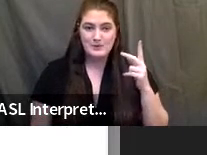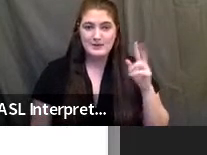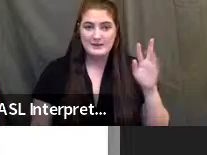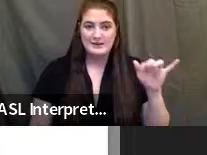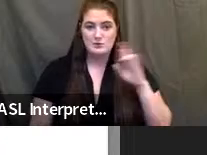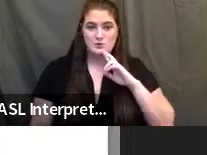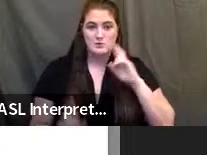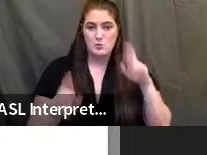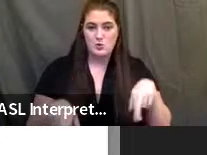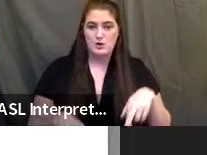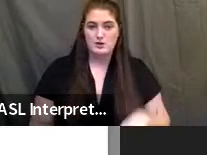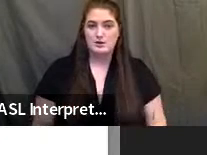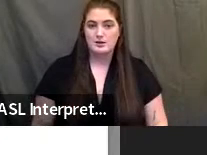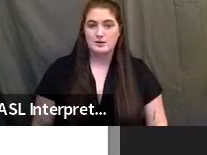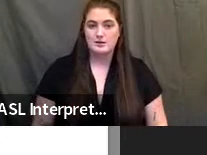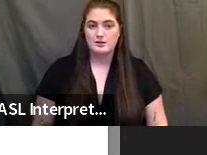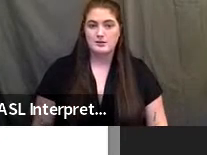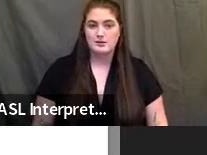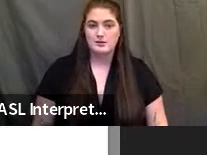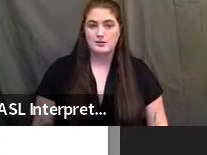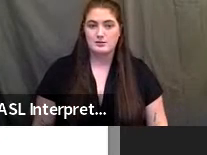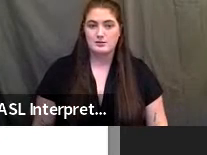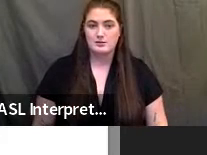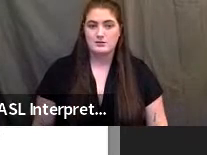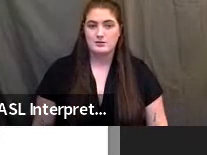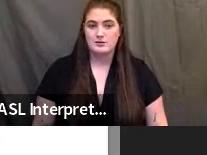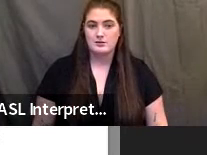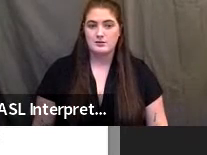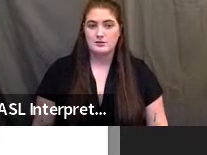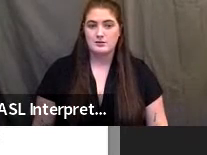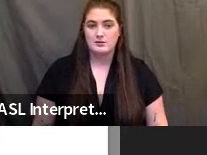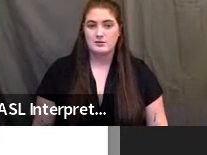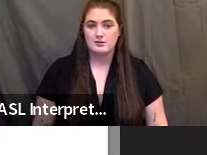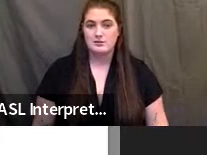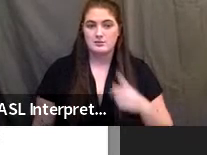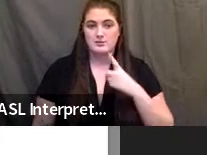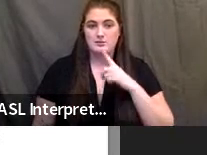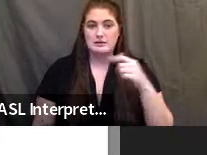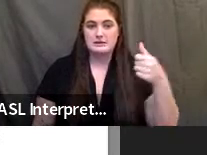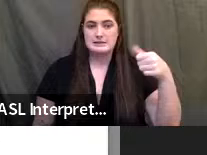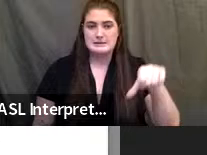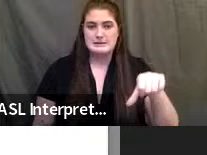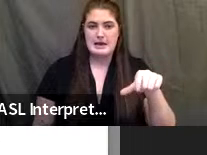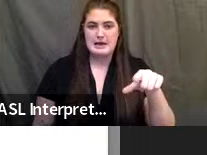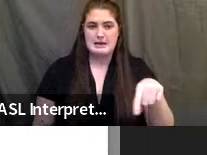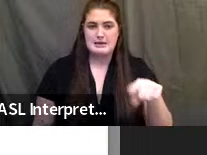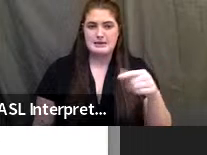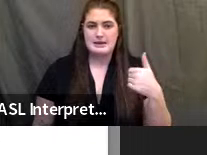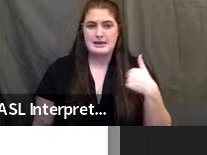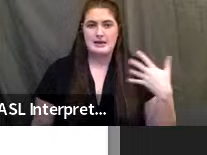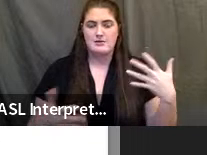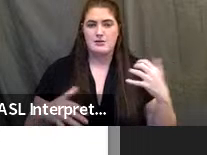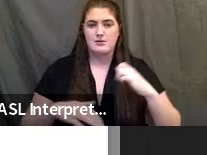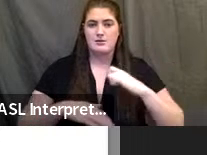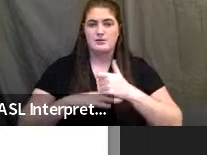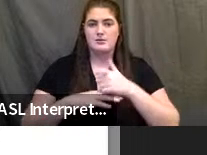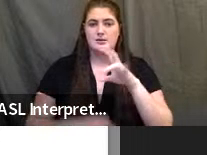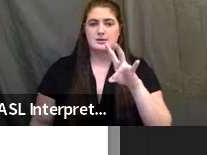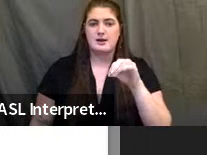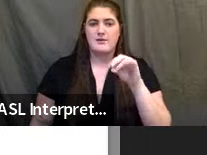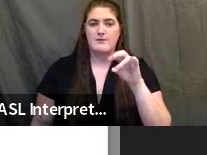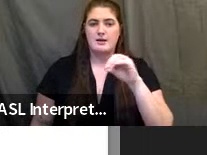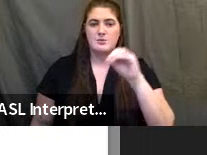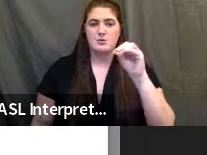report from their case record. Denial. Yeah. So they have an existing 70% lot